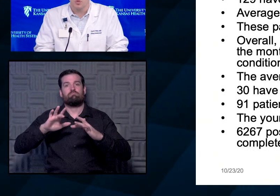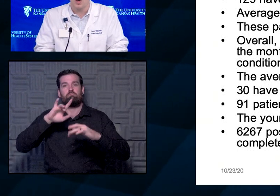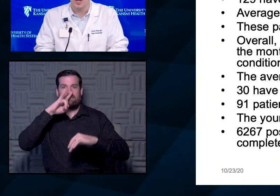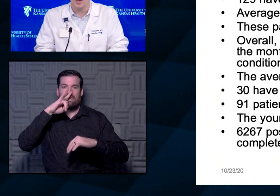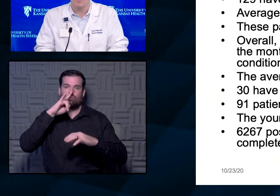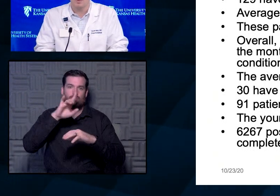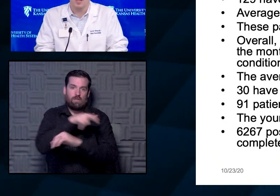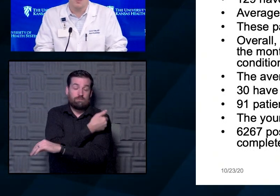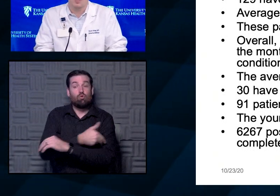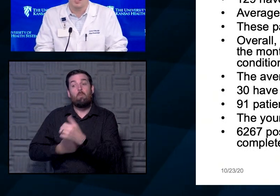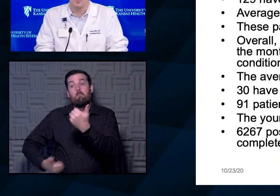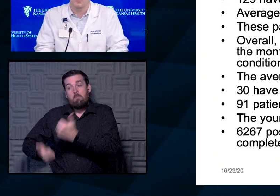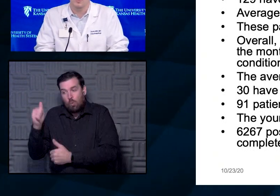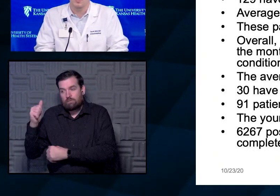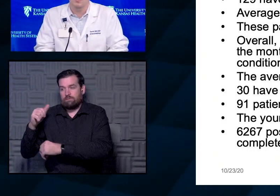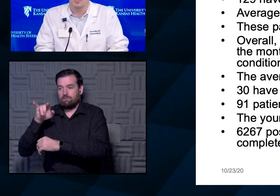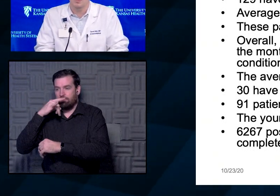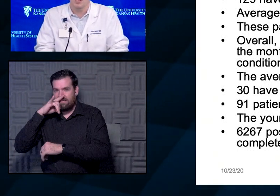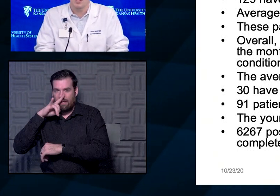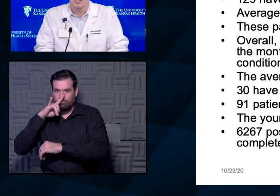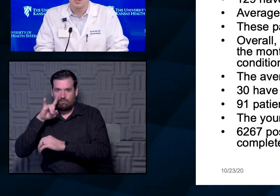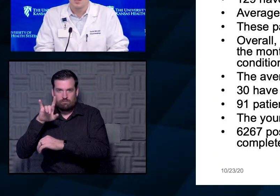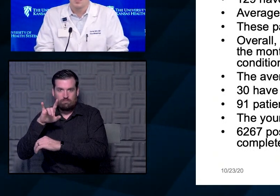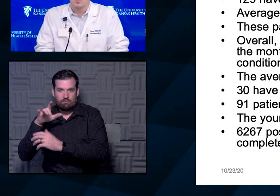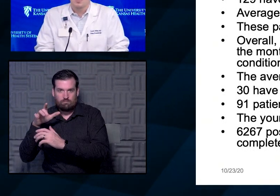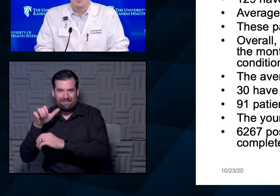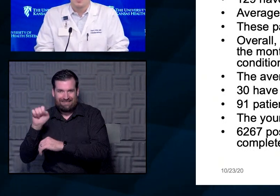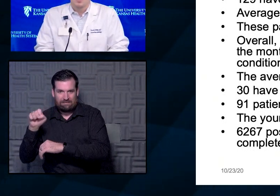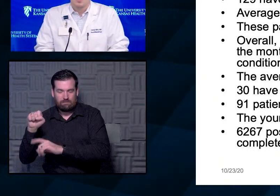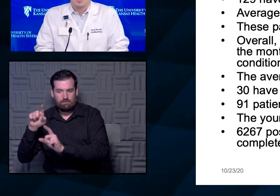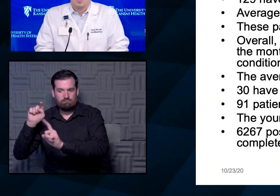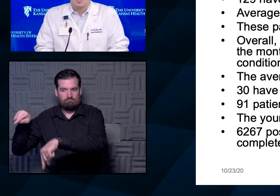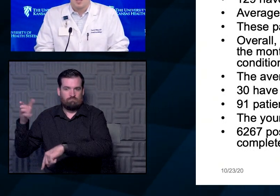the majority of the pediatric cases that need to be admitted.